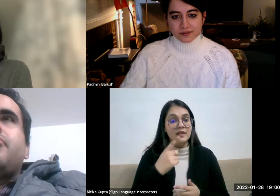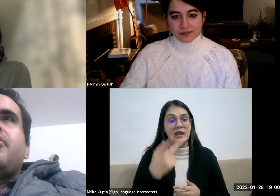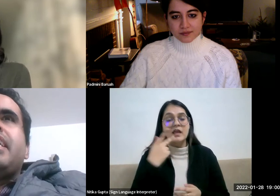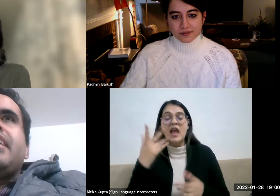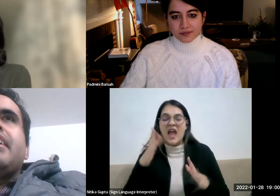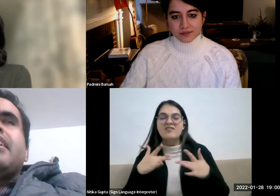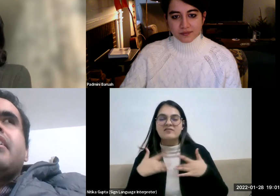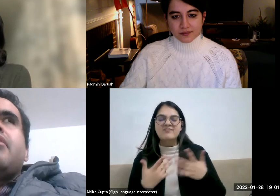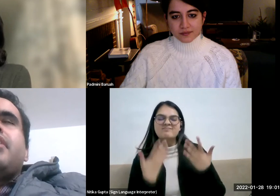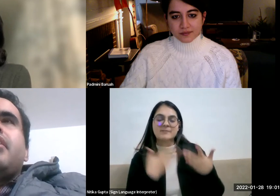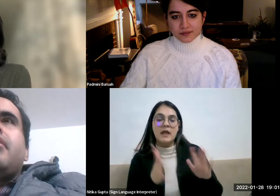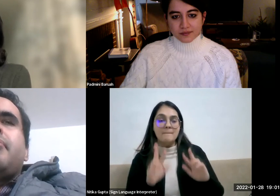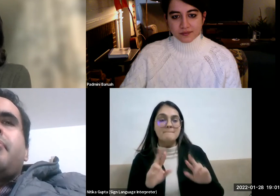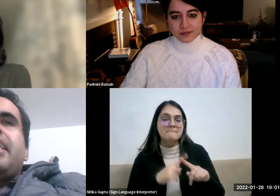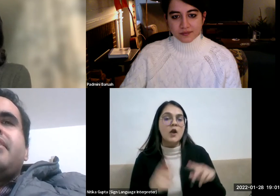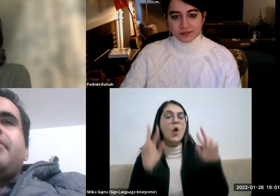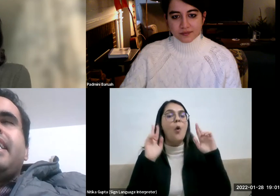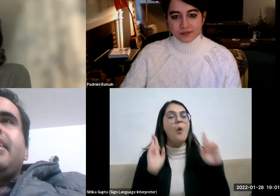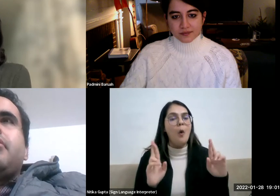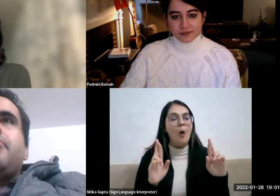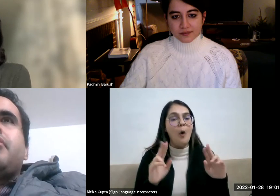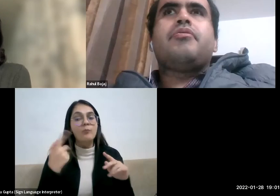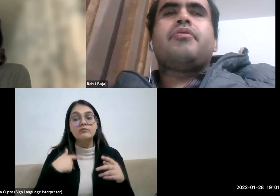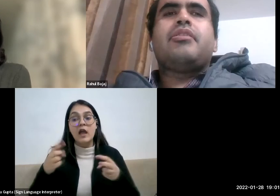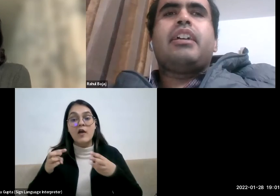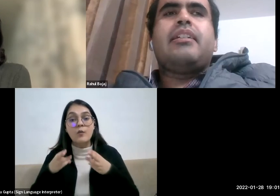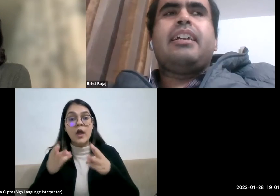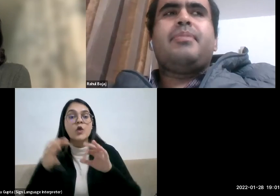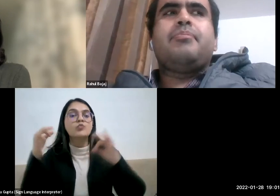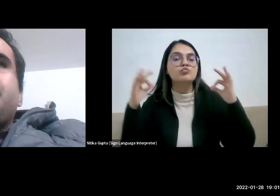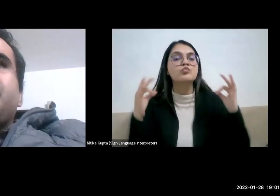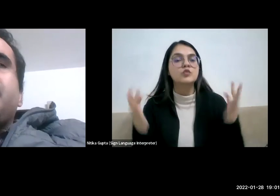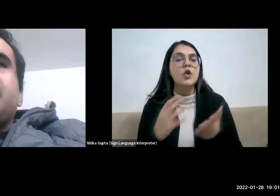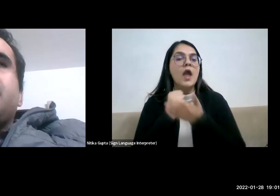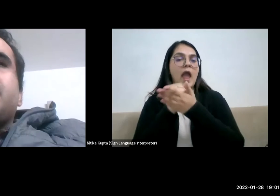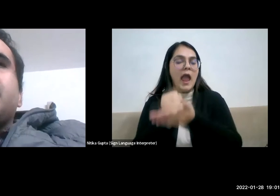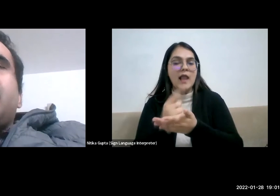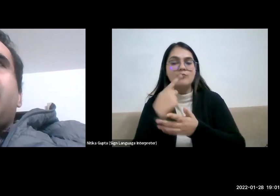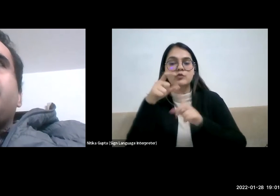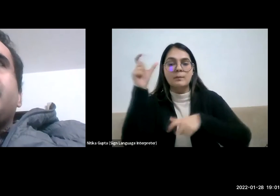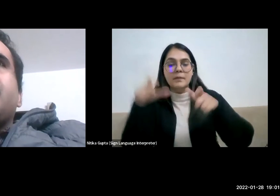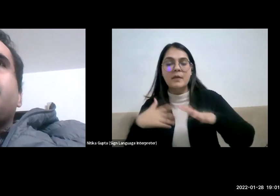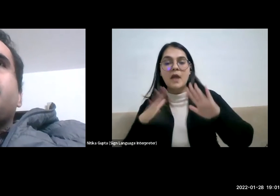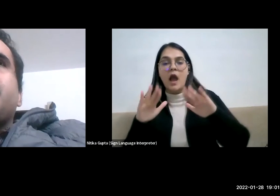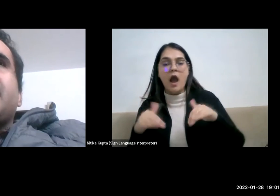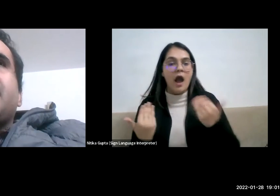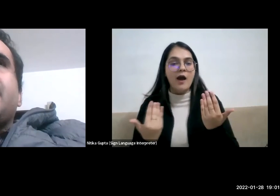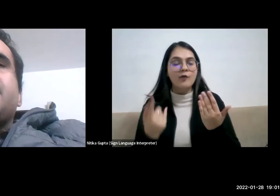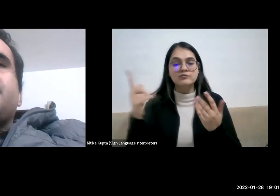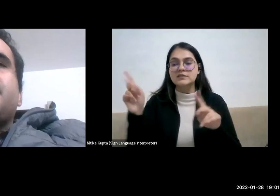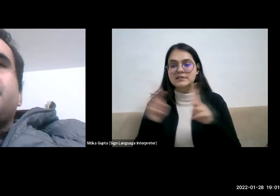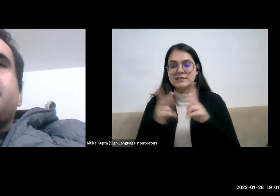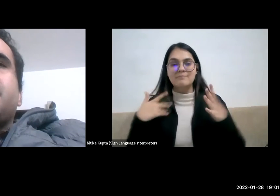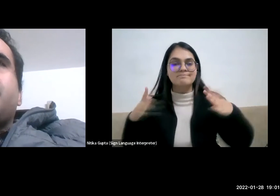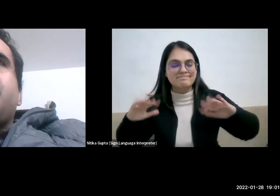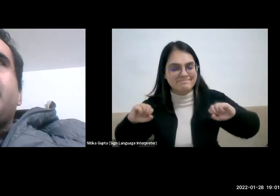also hopefully will point the way in terms of helping people figure out how they can push back